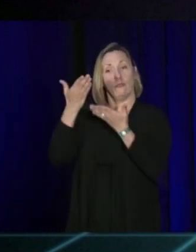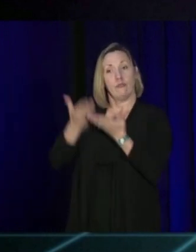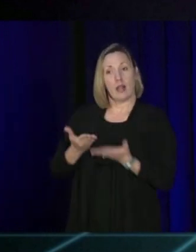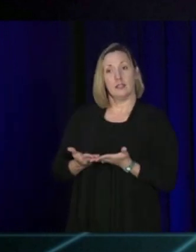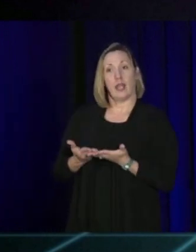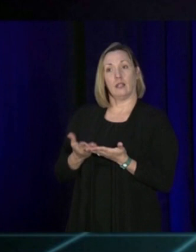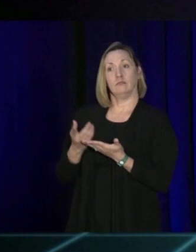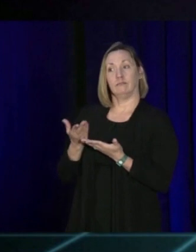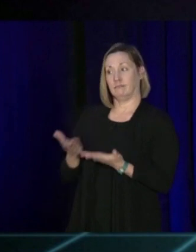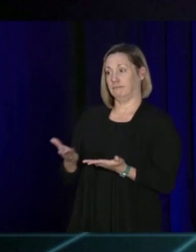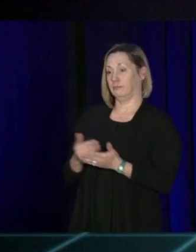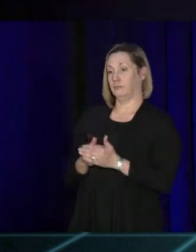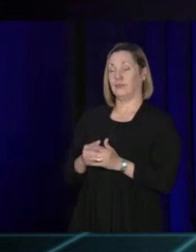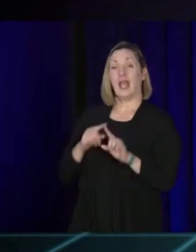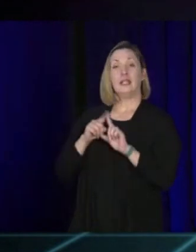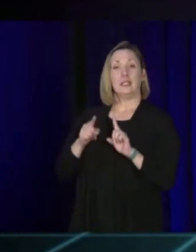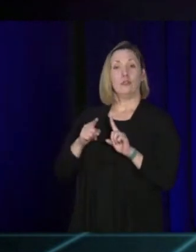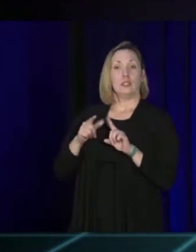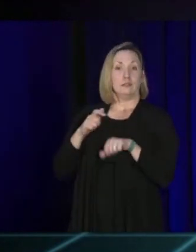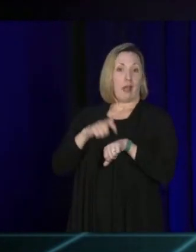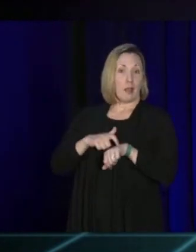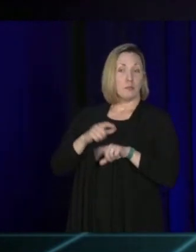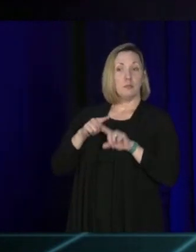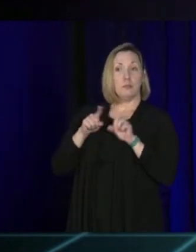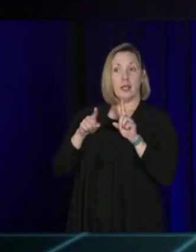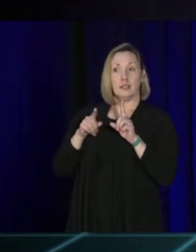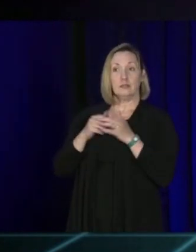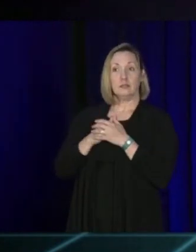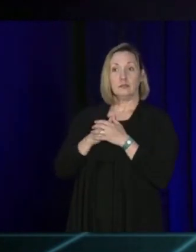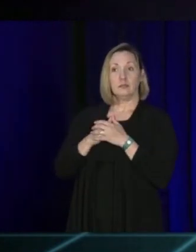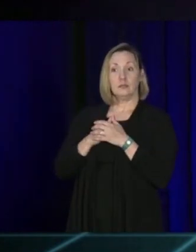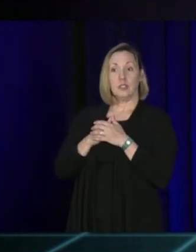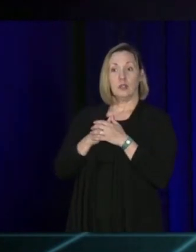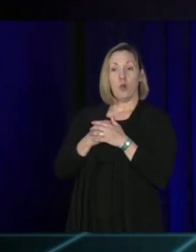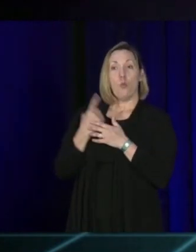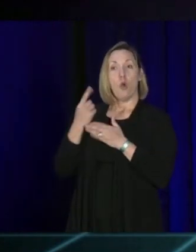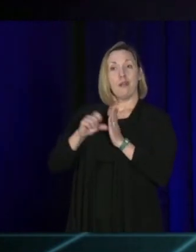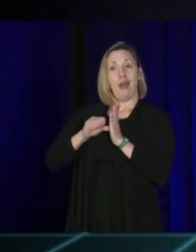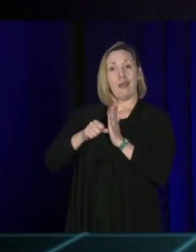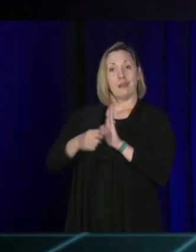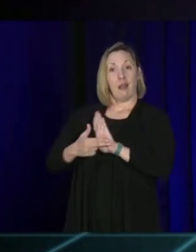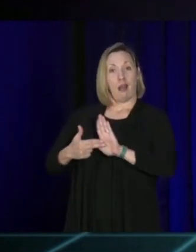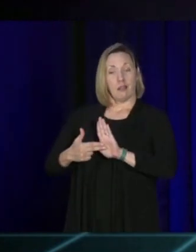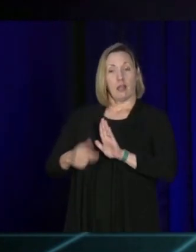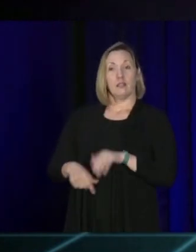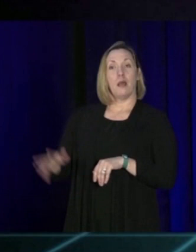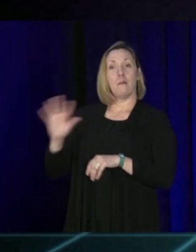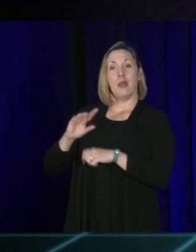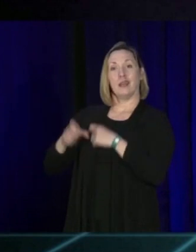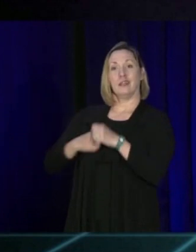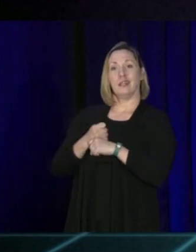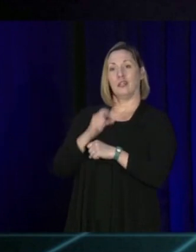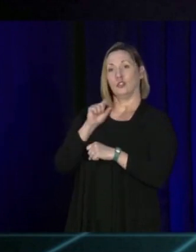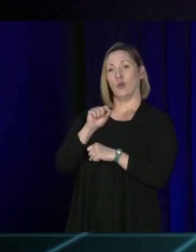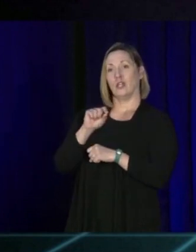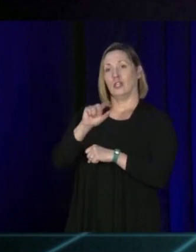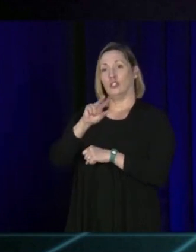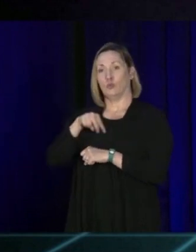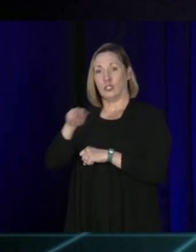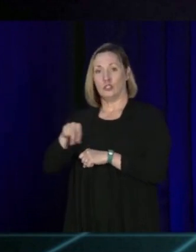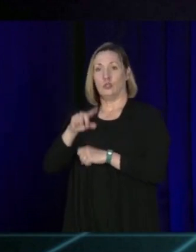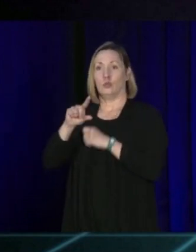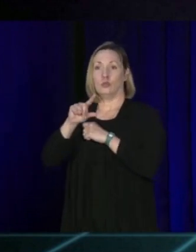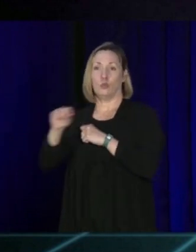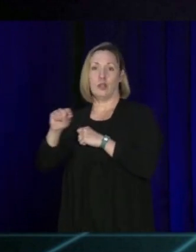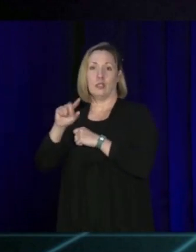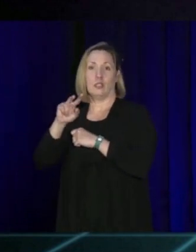thing at different points. But I think one that I can highlight here is back in 22 and 23, I was running a